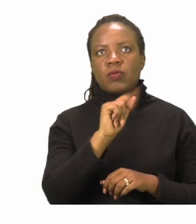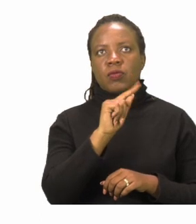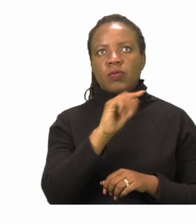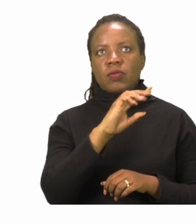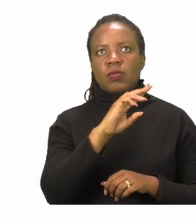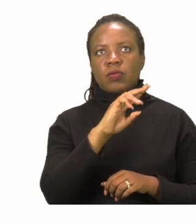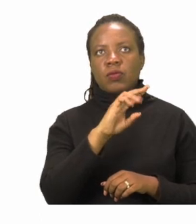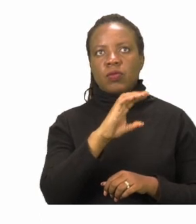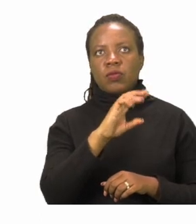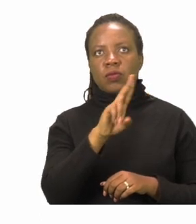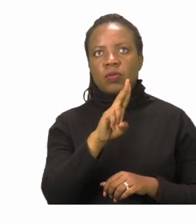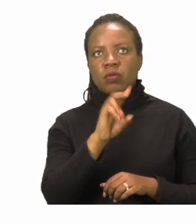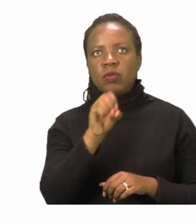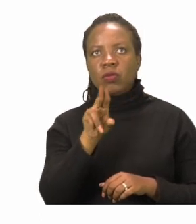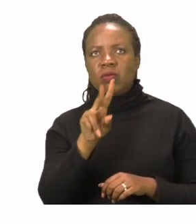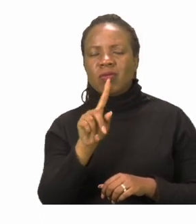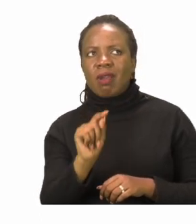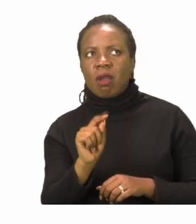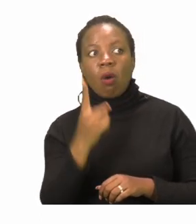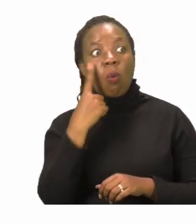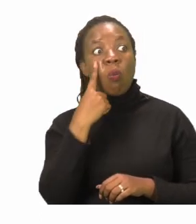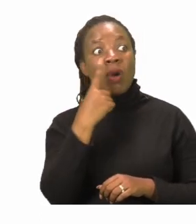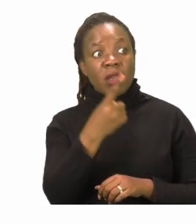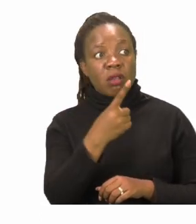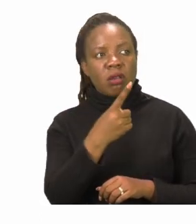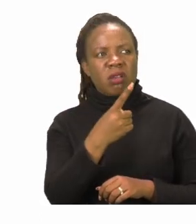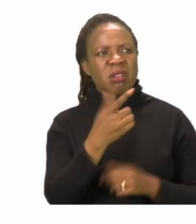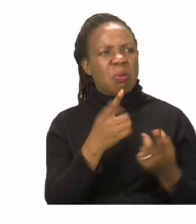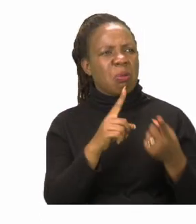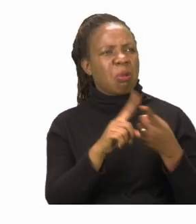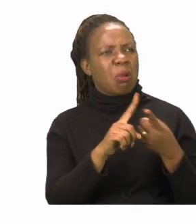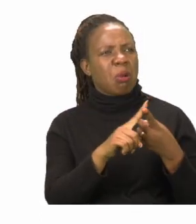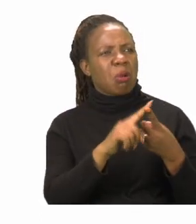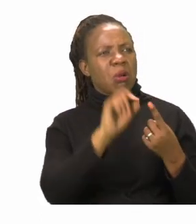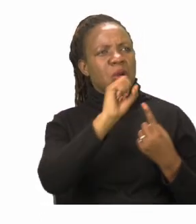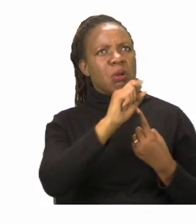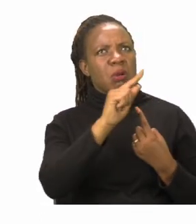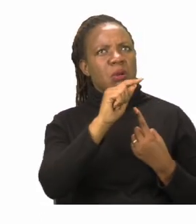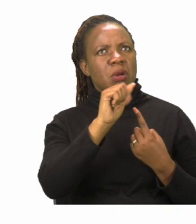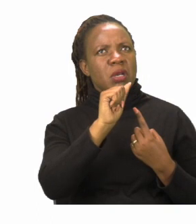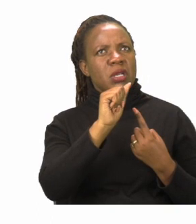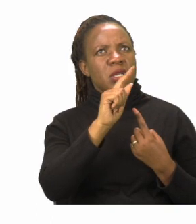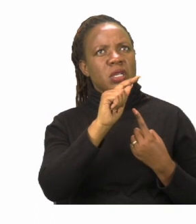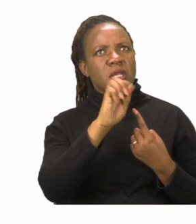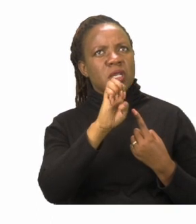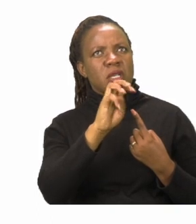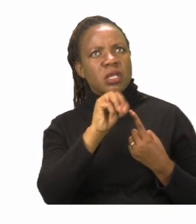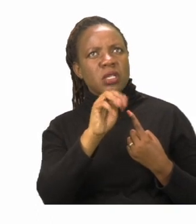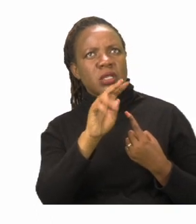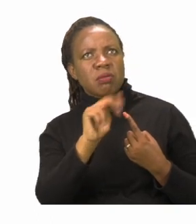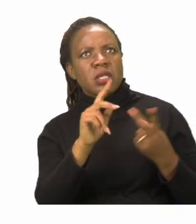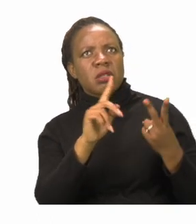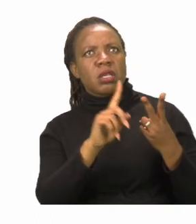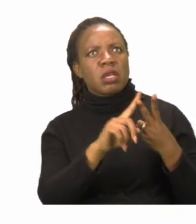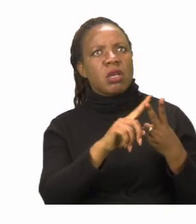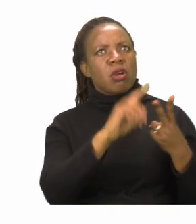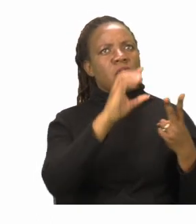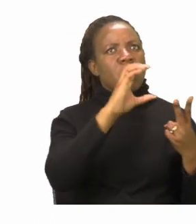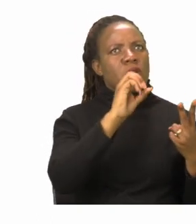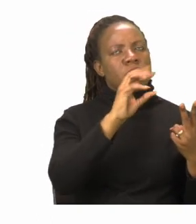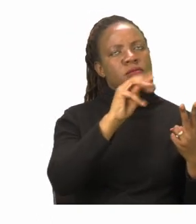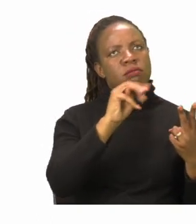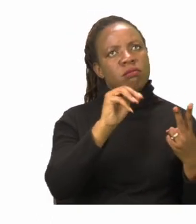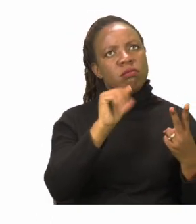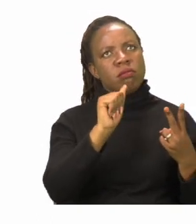So, are we having a statement, a command, a question, or